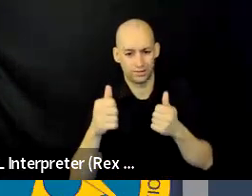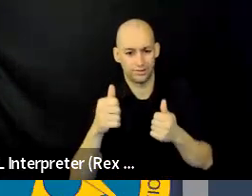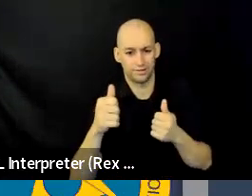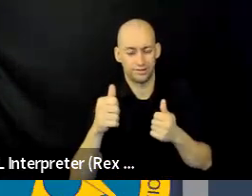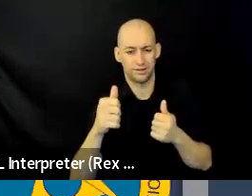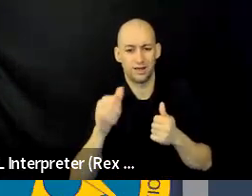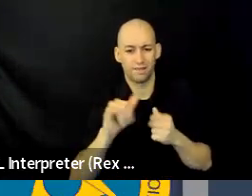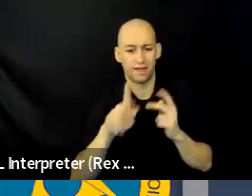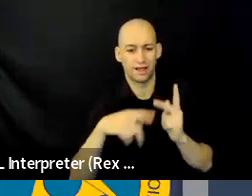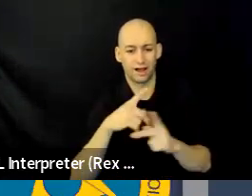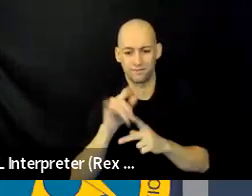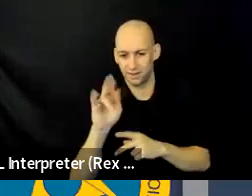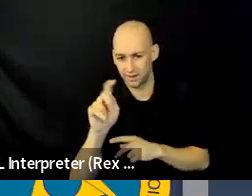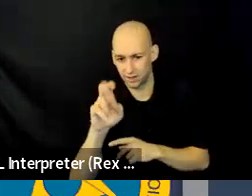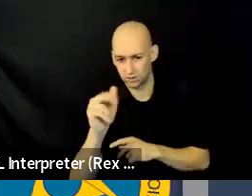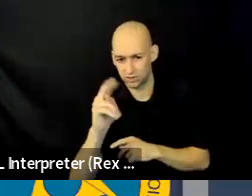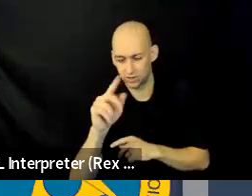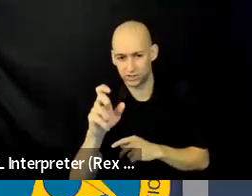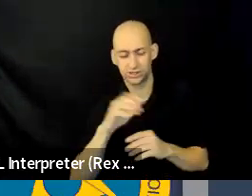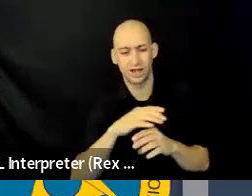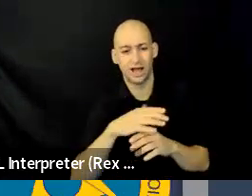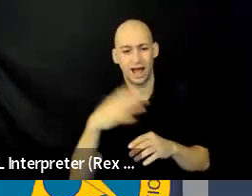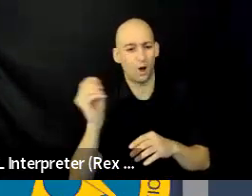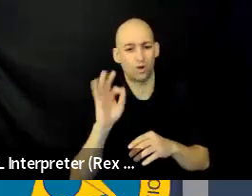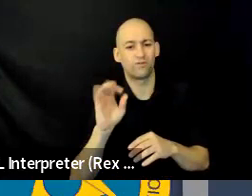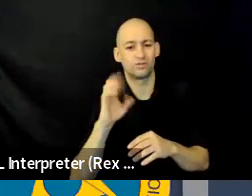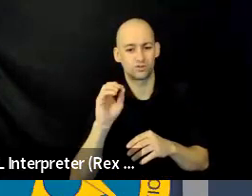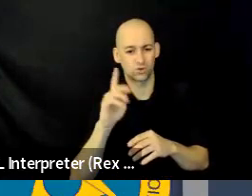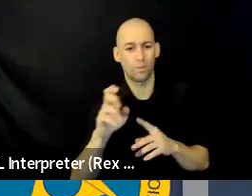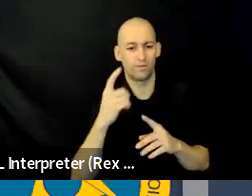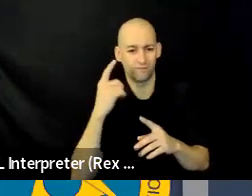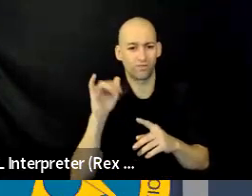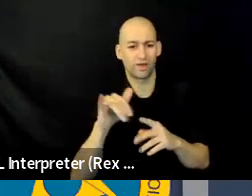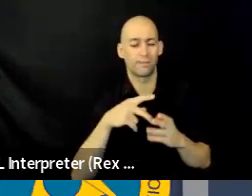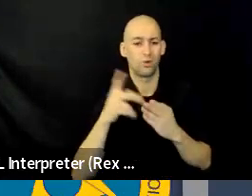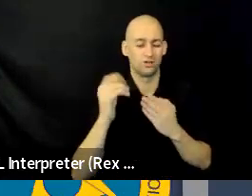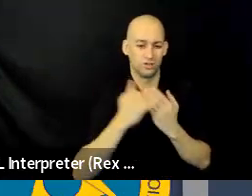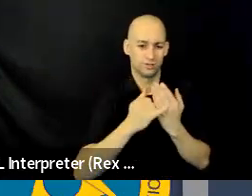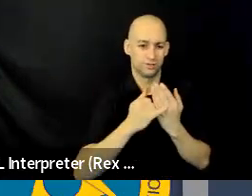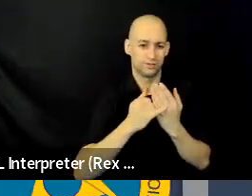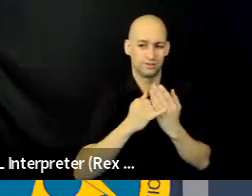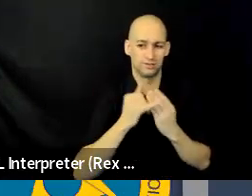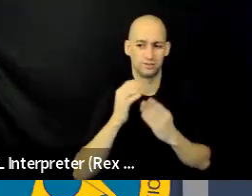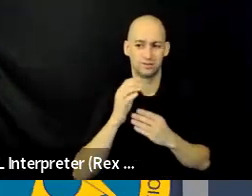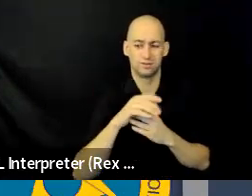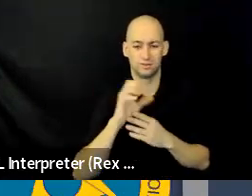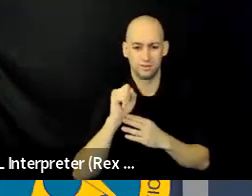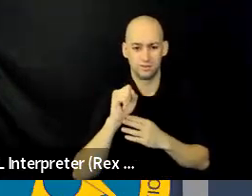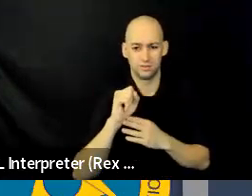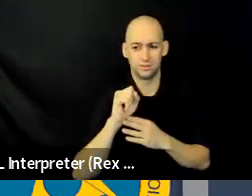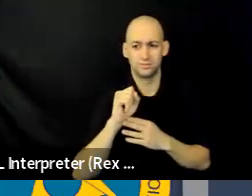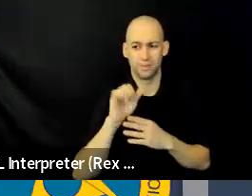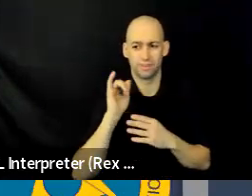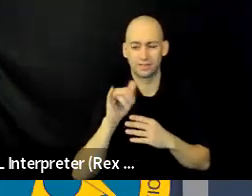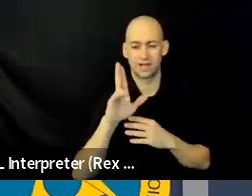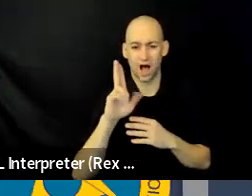that type of an interchange was just totally out of scope and scale for the project that we have. SLOCOG's not a major county. As you saw, it was in their